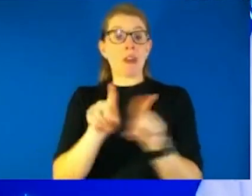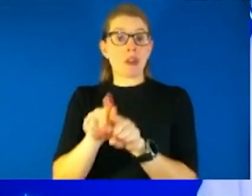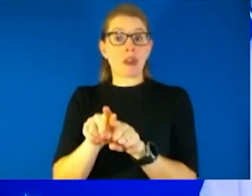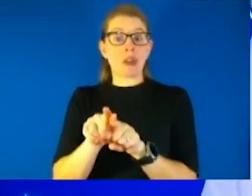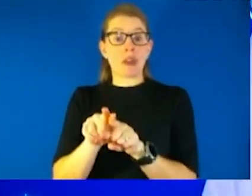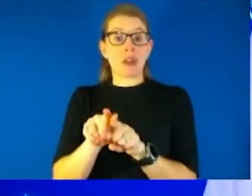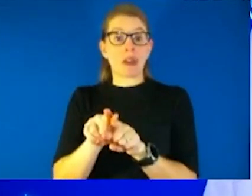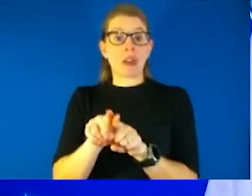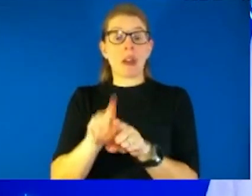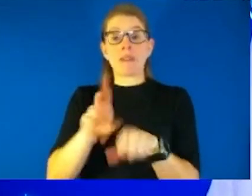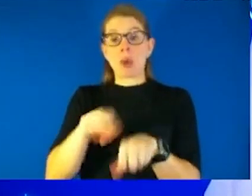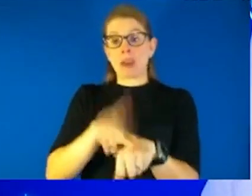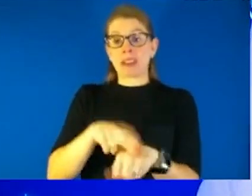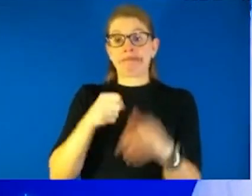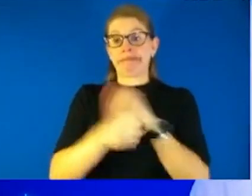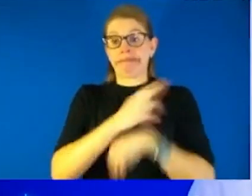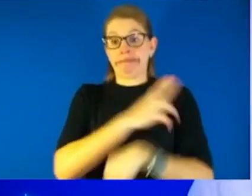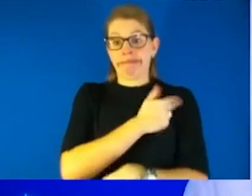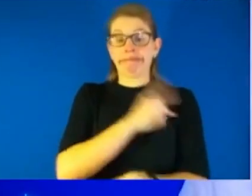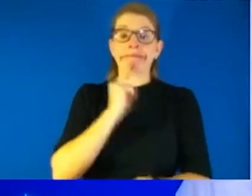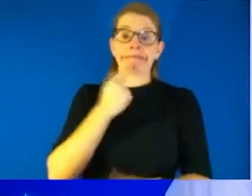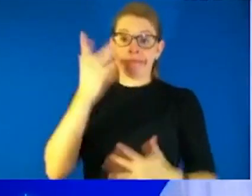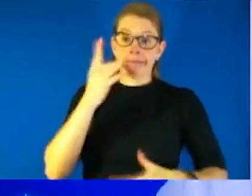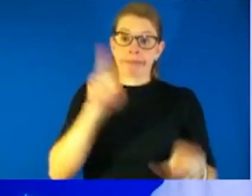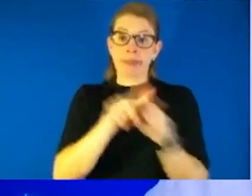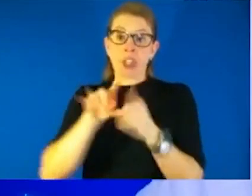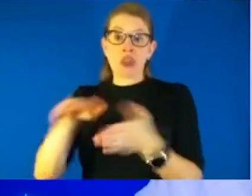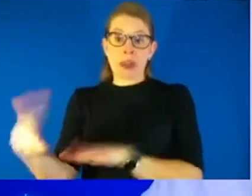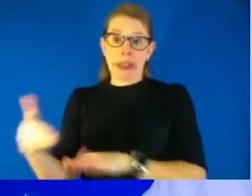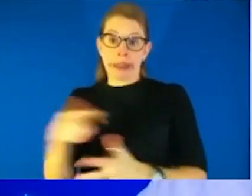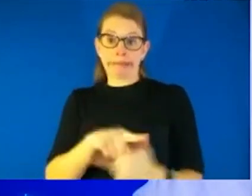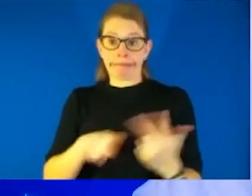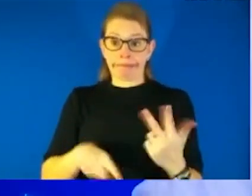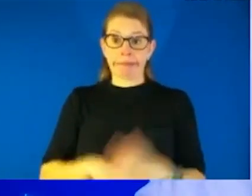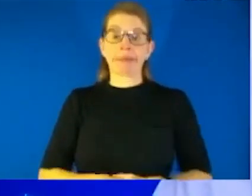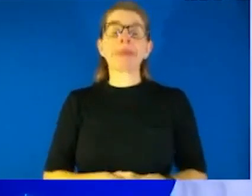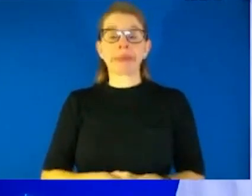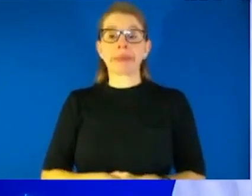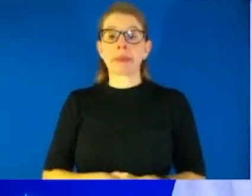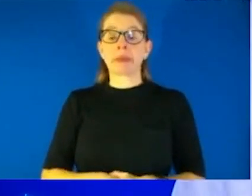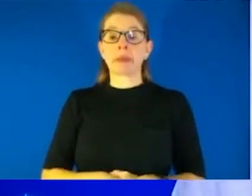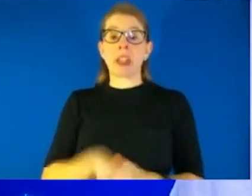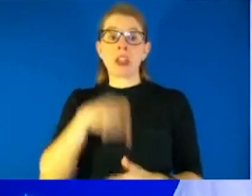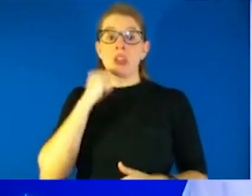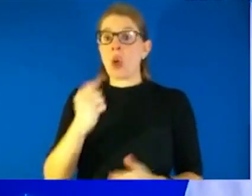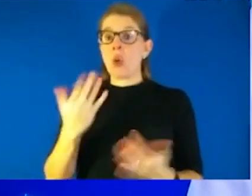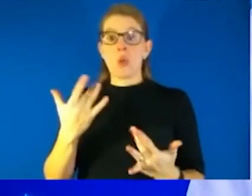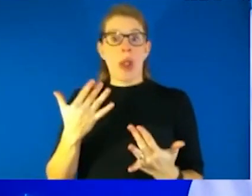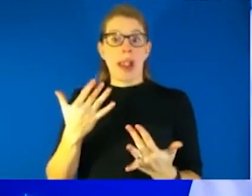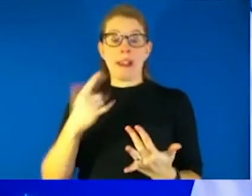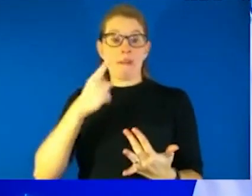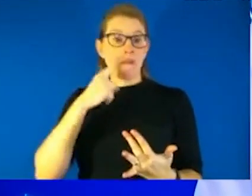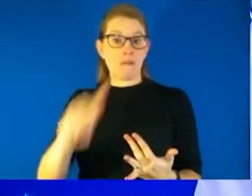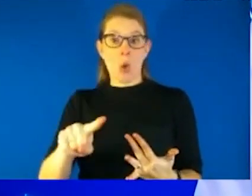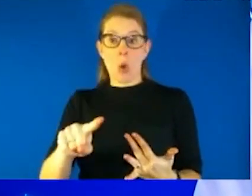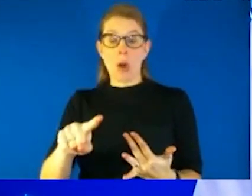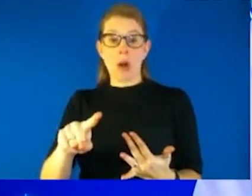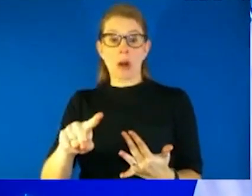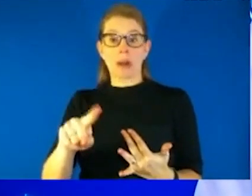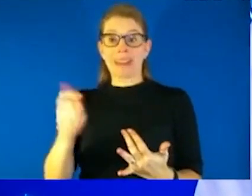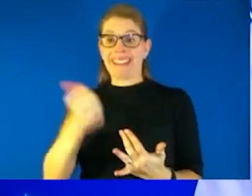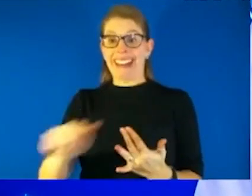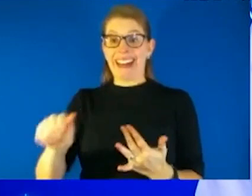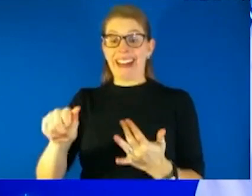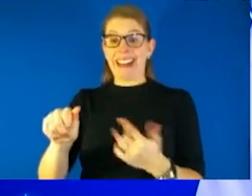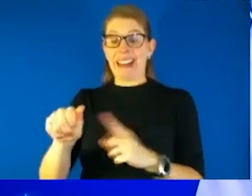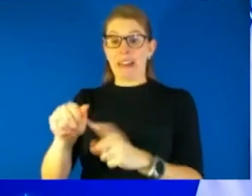course, hospitalization, severe disease, and death. So I would not wait for any pivoted doses